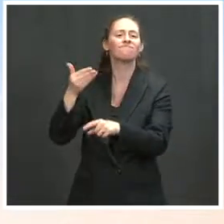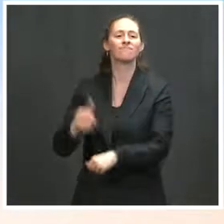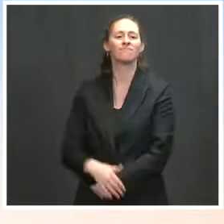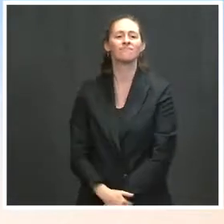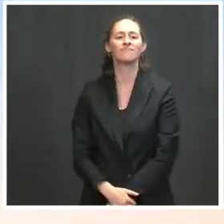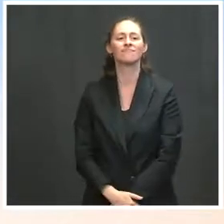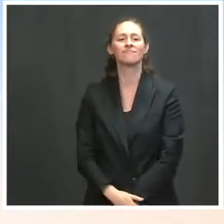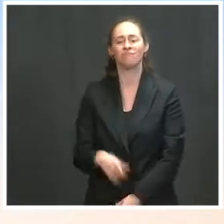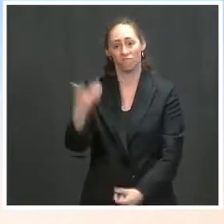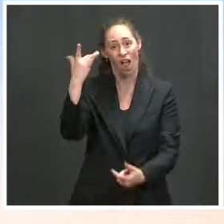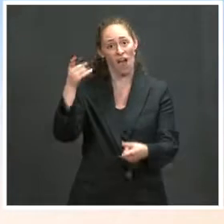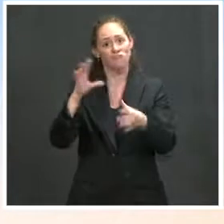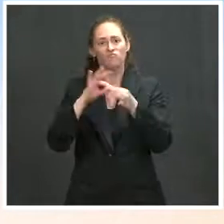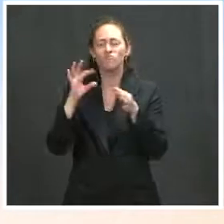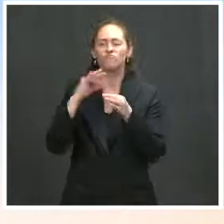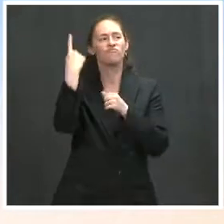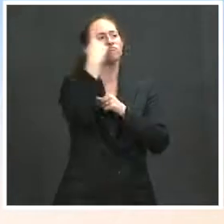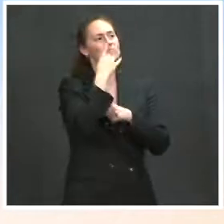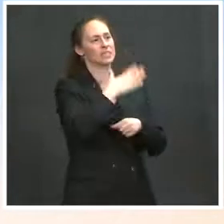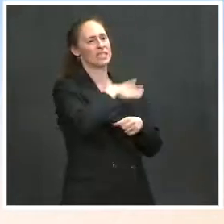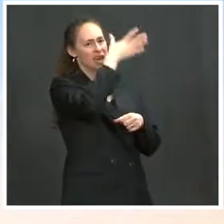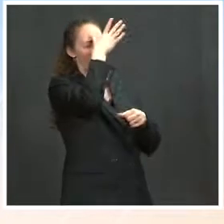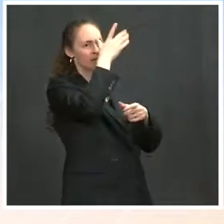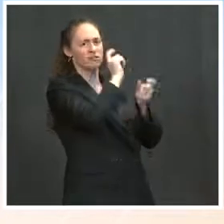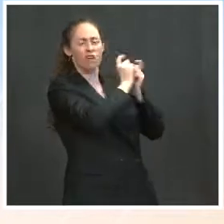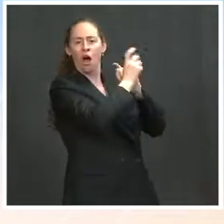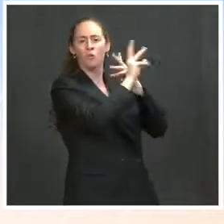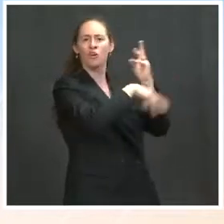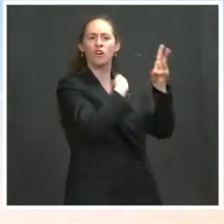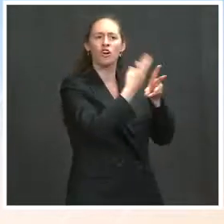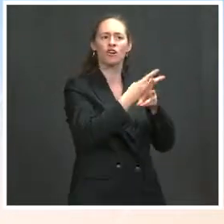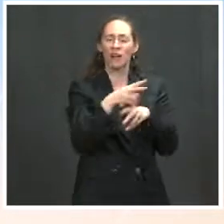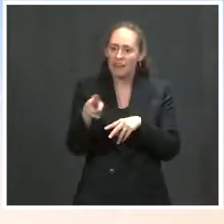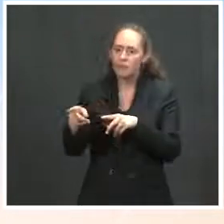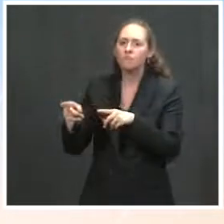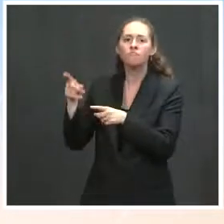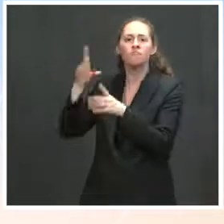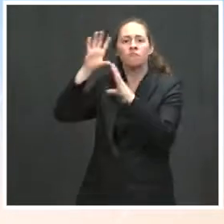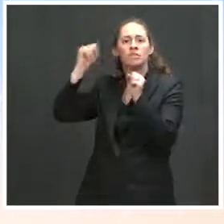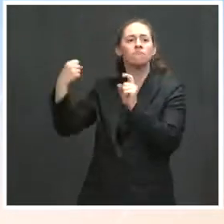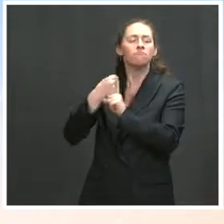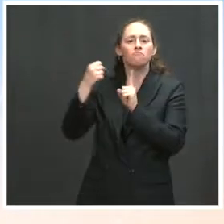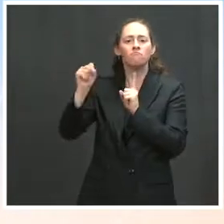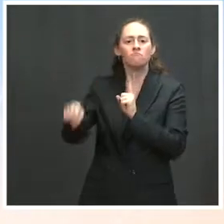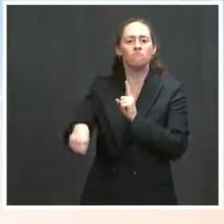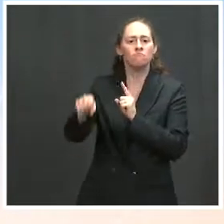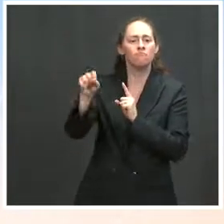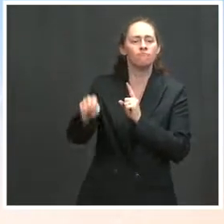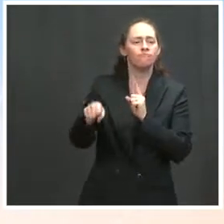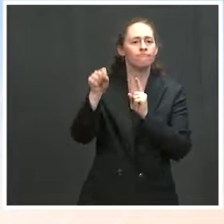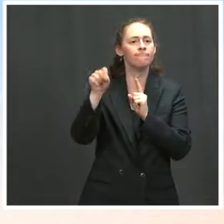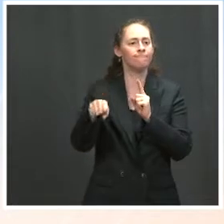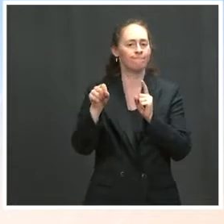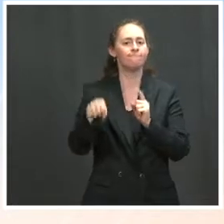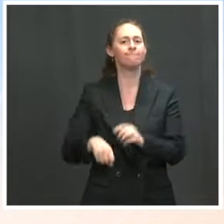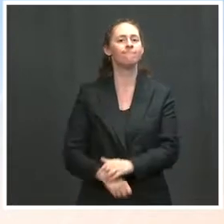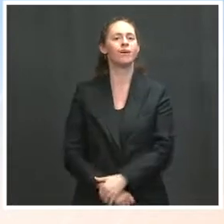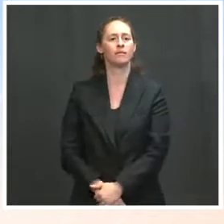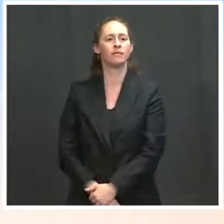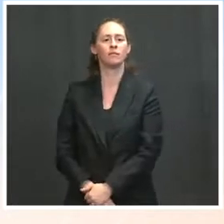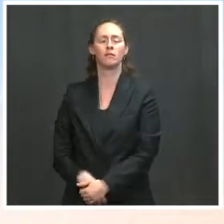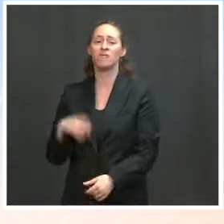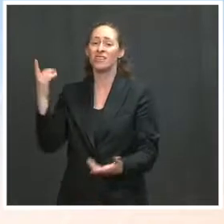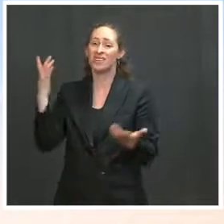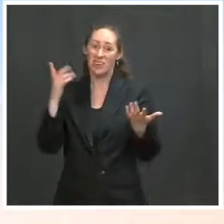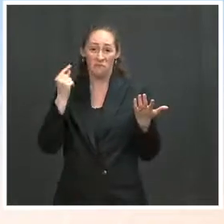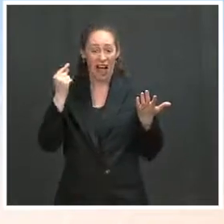not only told her she is correct, but he is committed to doing everything in his power to make it so. He told her this at the